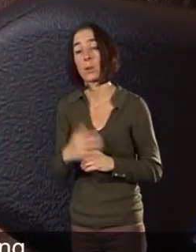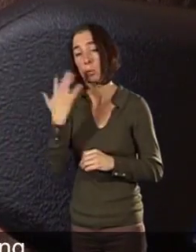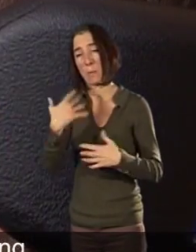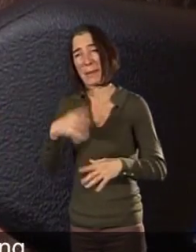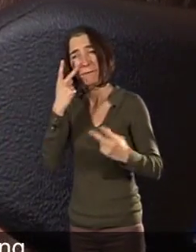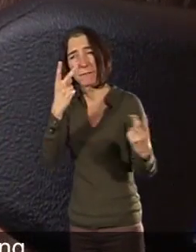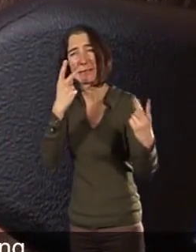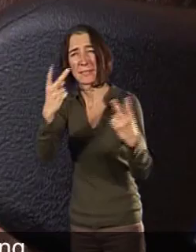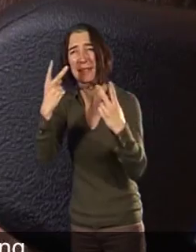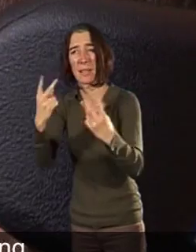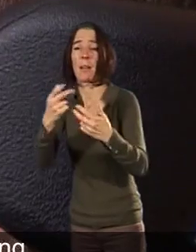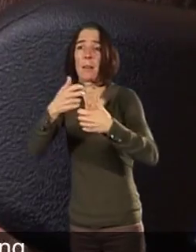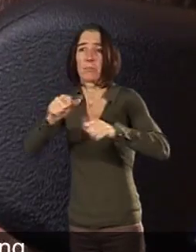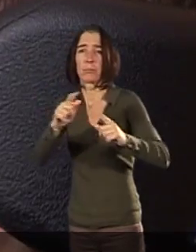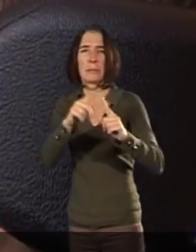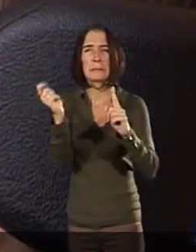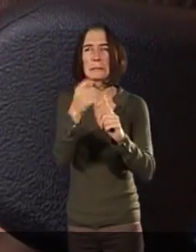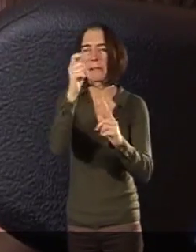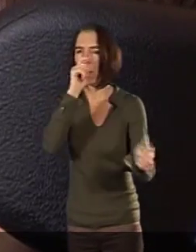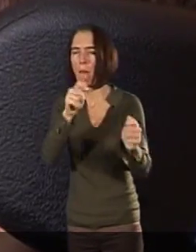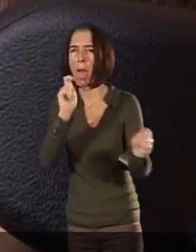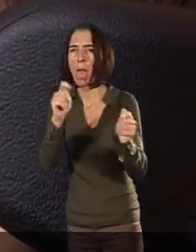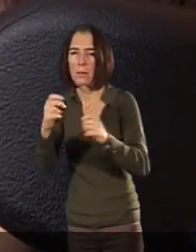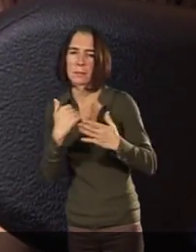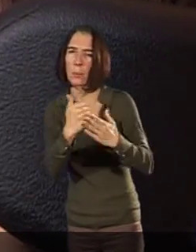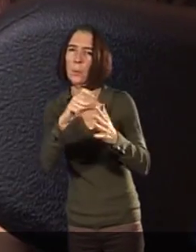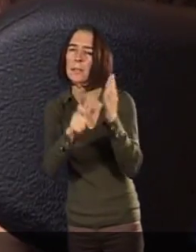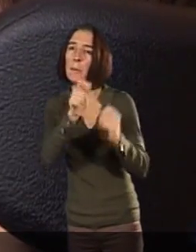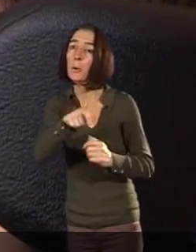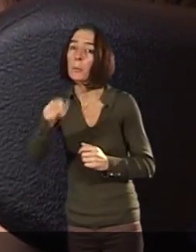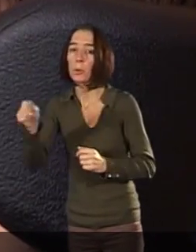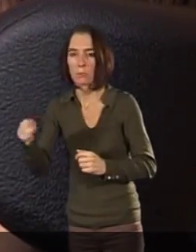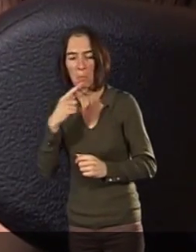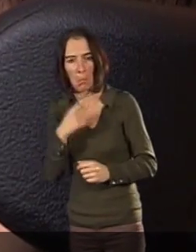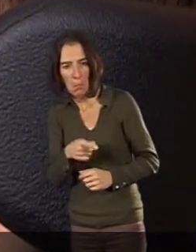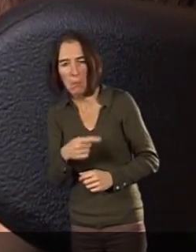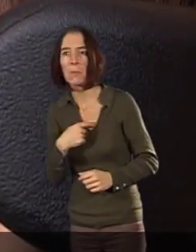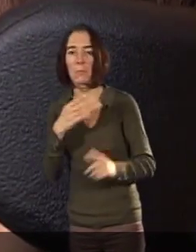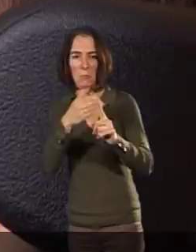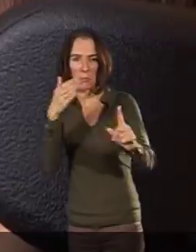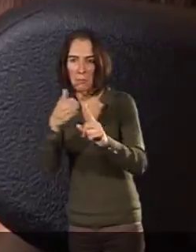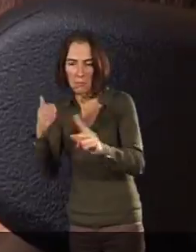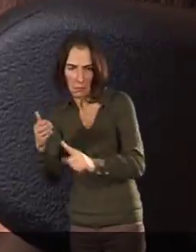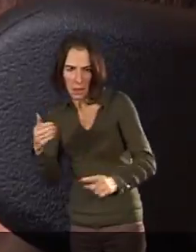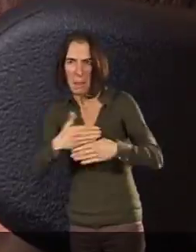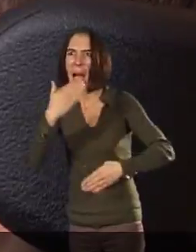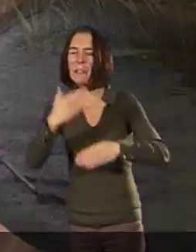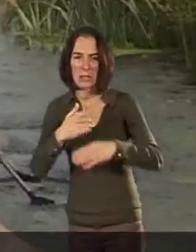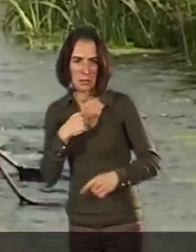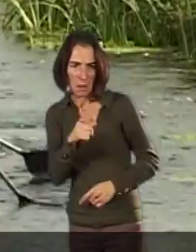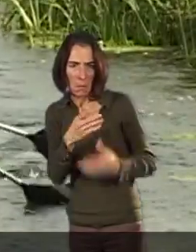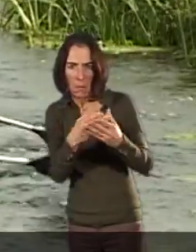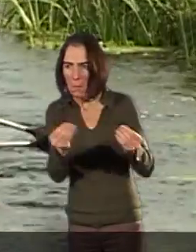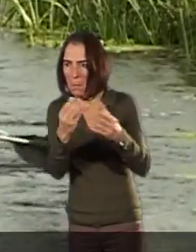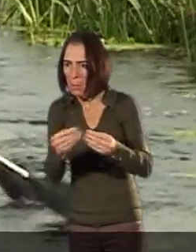The schools we visited are all making successful reasonable adjustments to support disabled pupils. They found that in identifying and removing